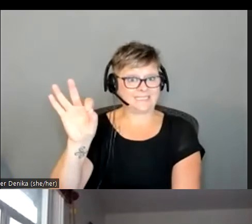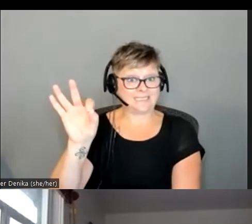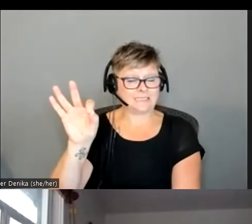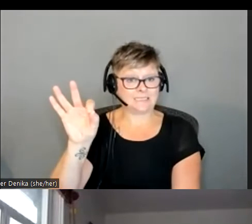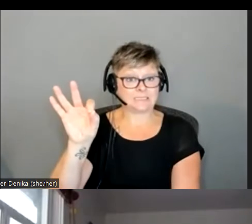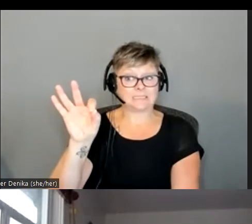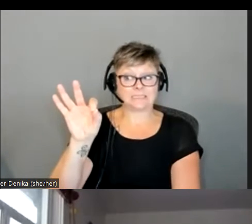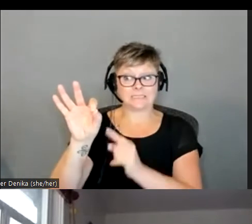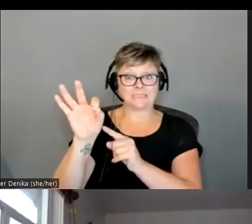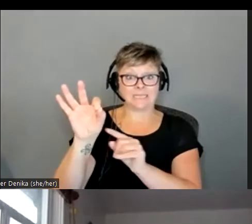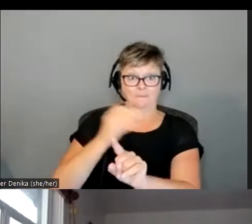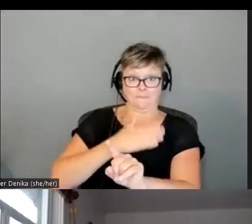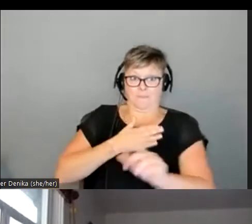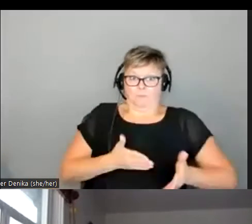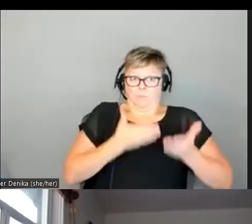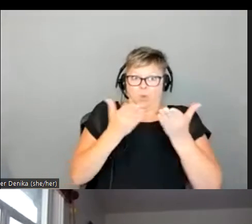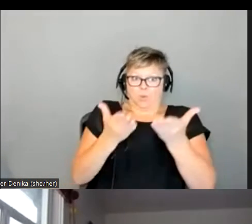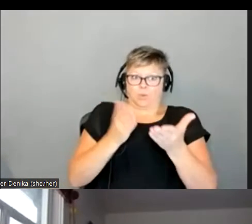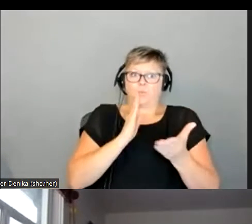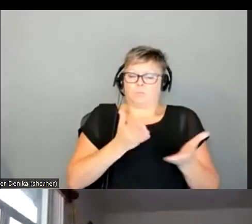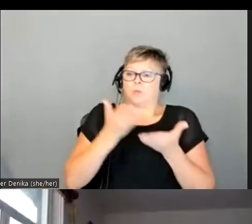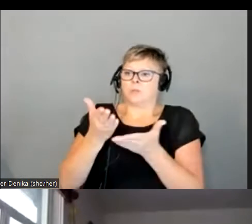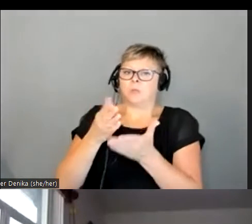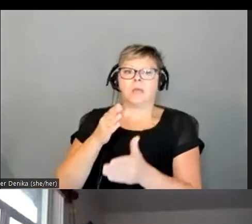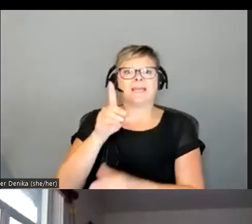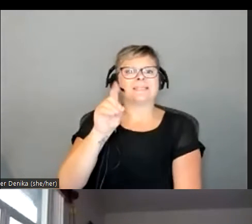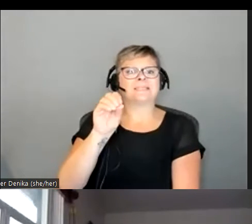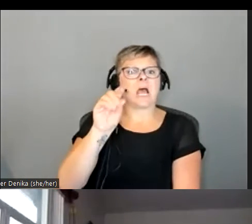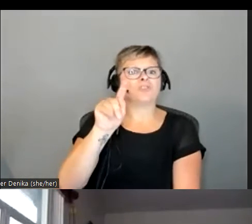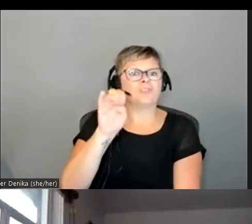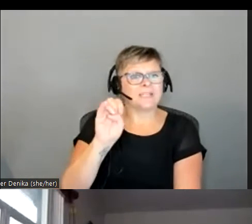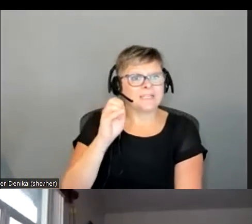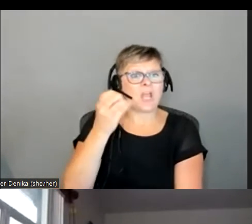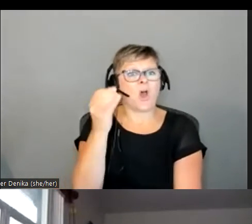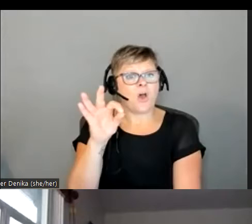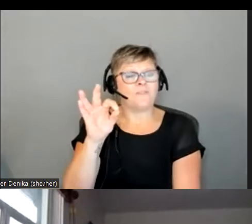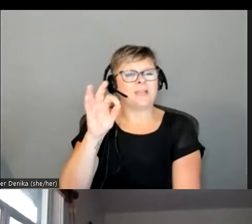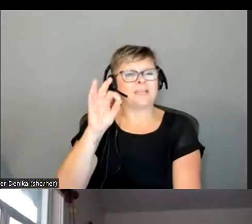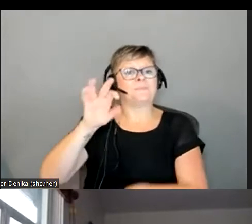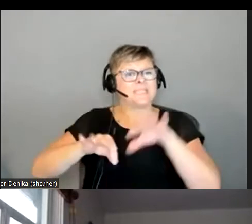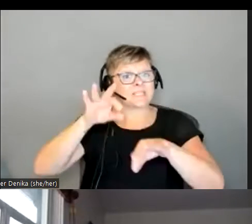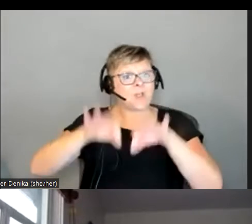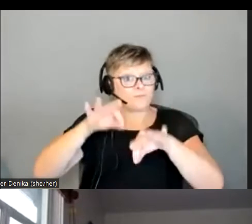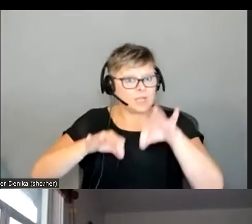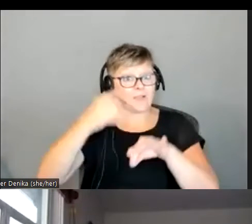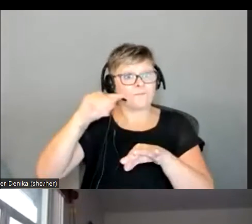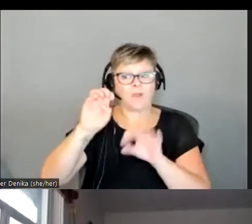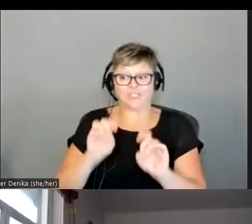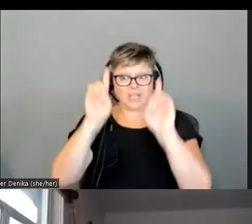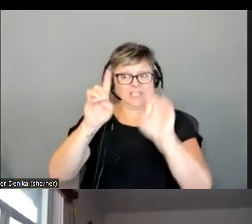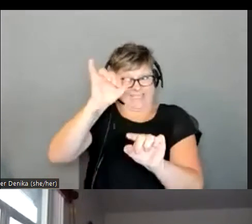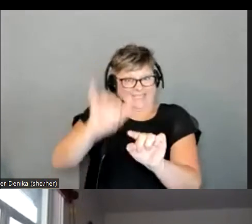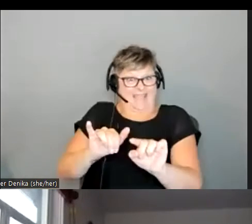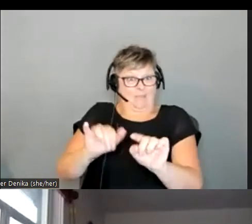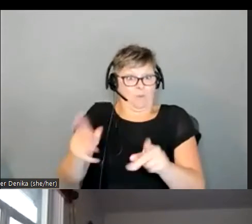with my proposal for the Doctrine of Discovery education for all the staff and all